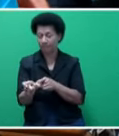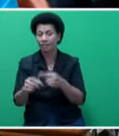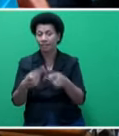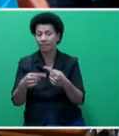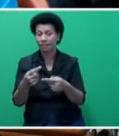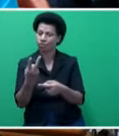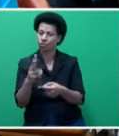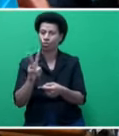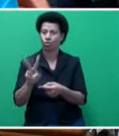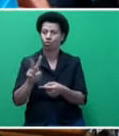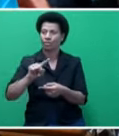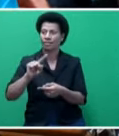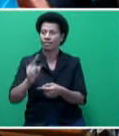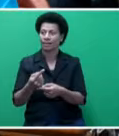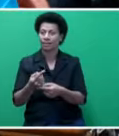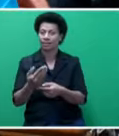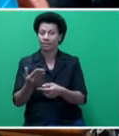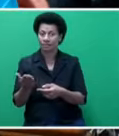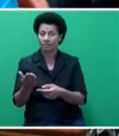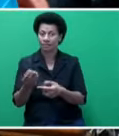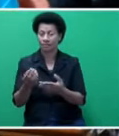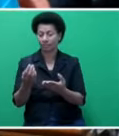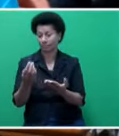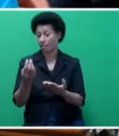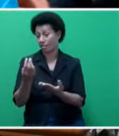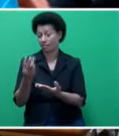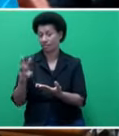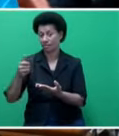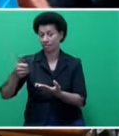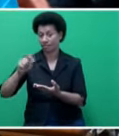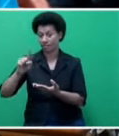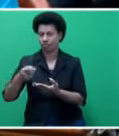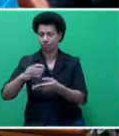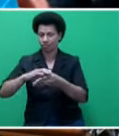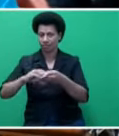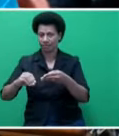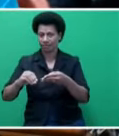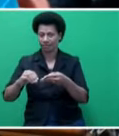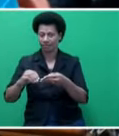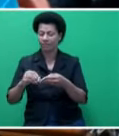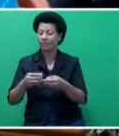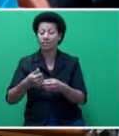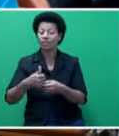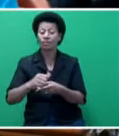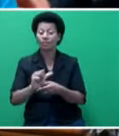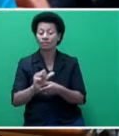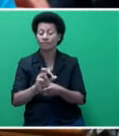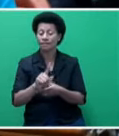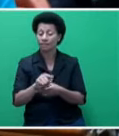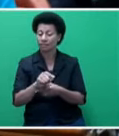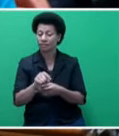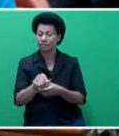about $22,000 out of the $36,000 in the account to use to make